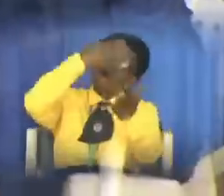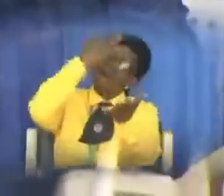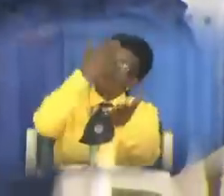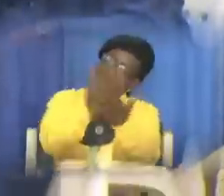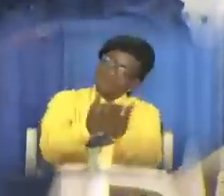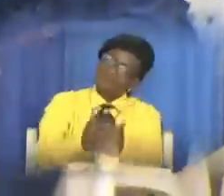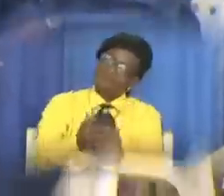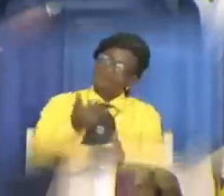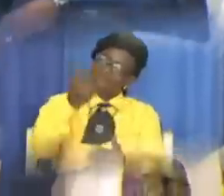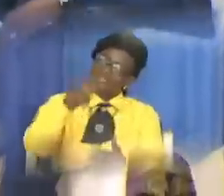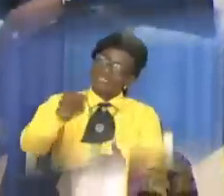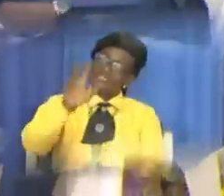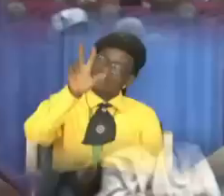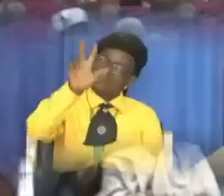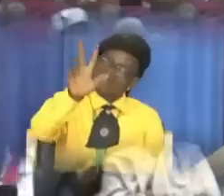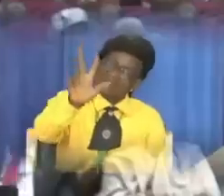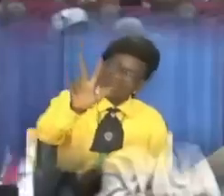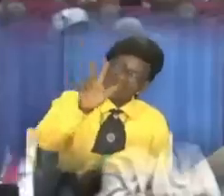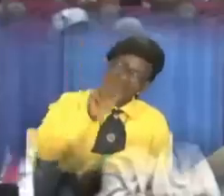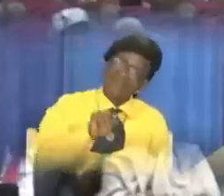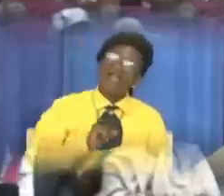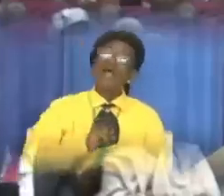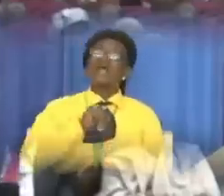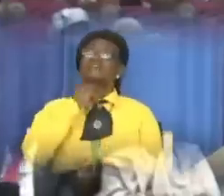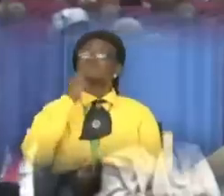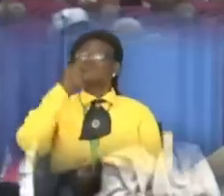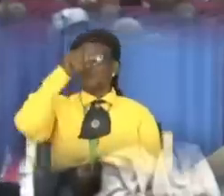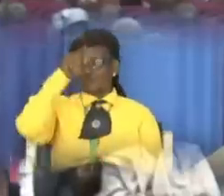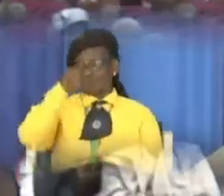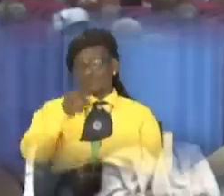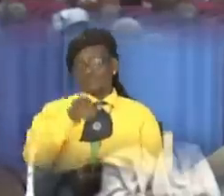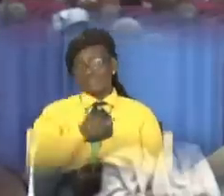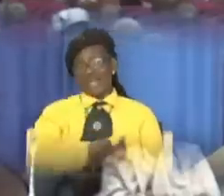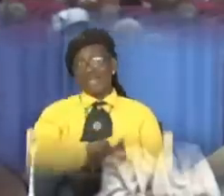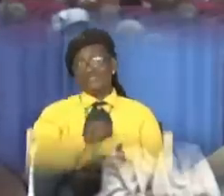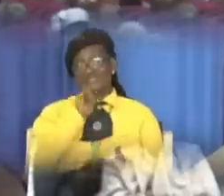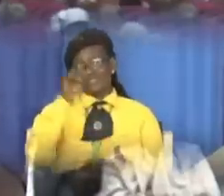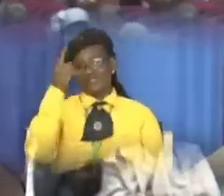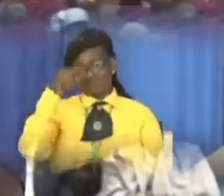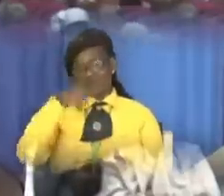I told you that is for me, not for everybody.